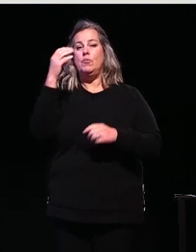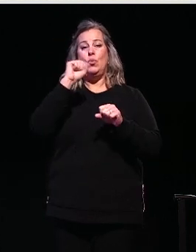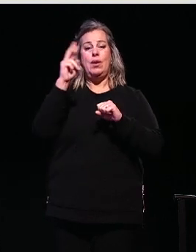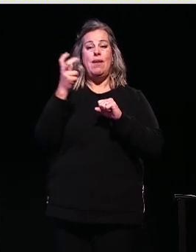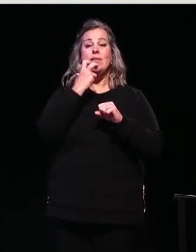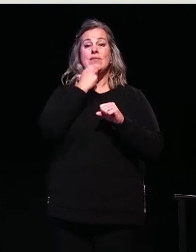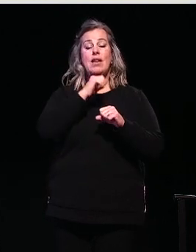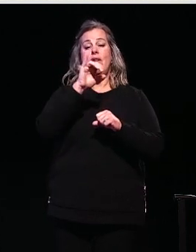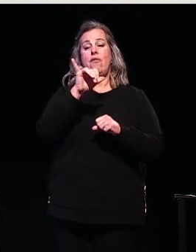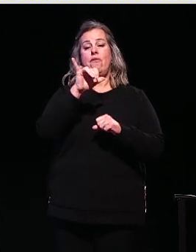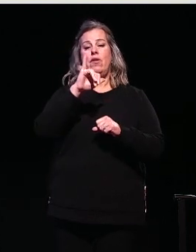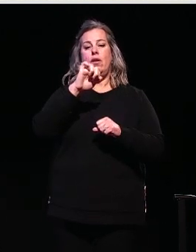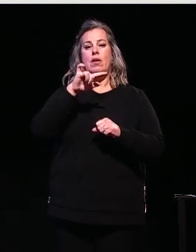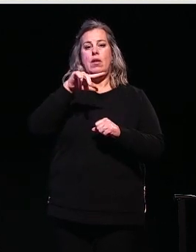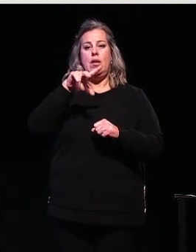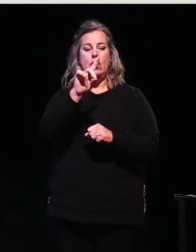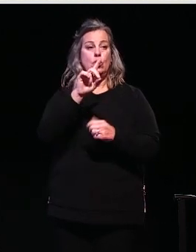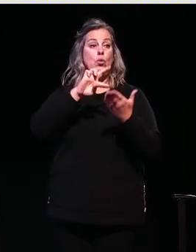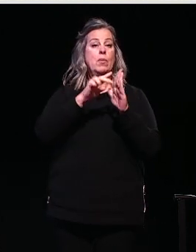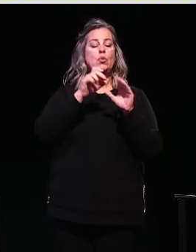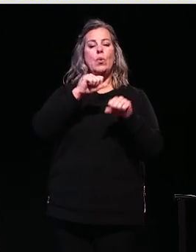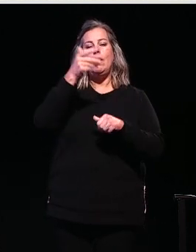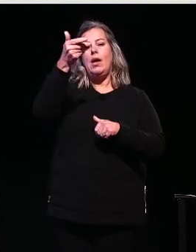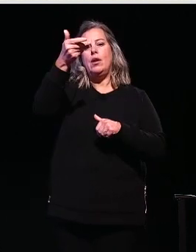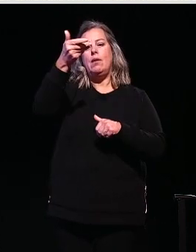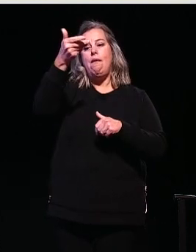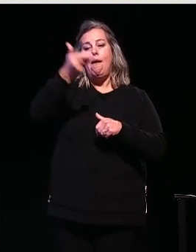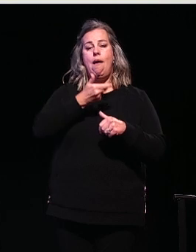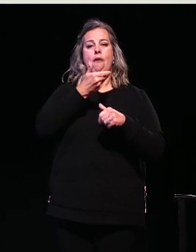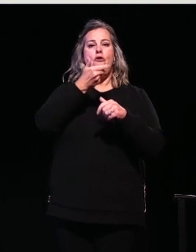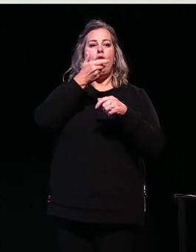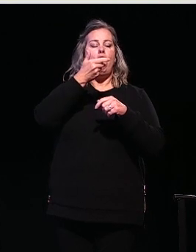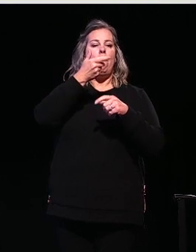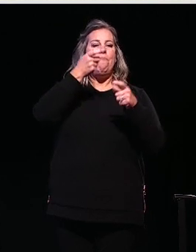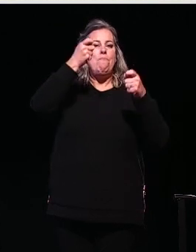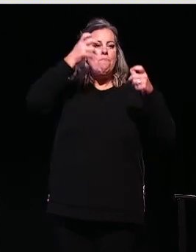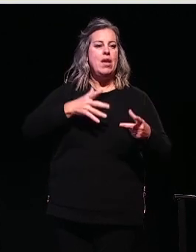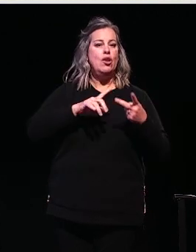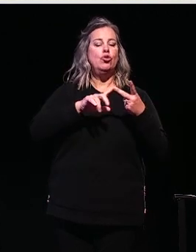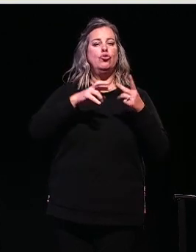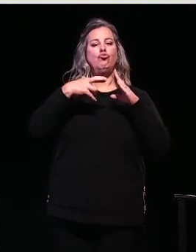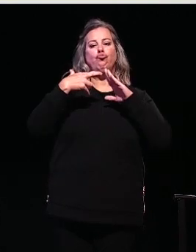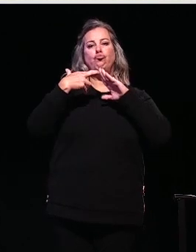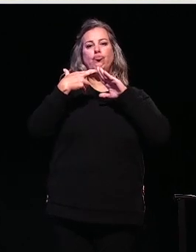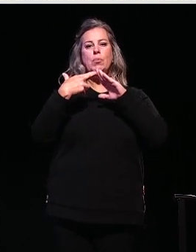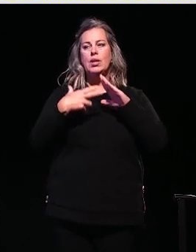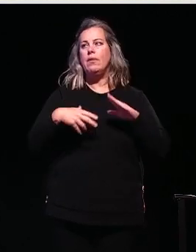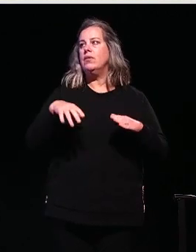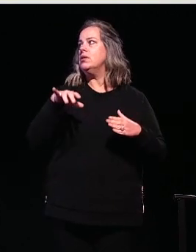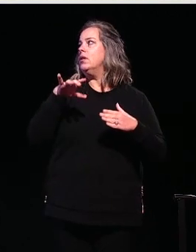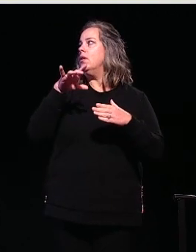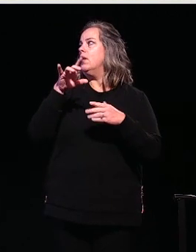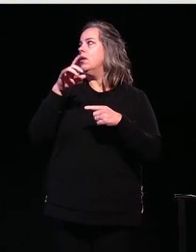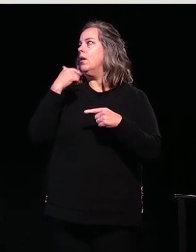that applies directly to hiring new farm managers, wine reps, growers, and the like. Continues to contribute to the region. We also take a